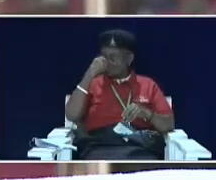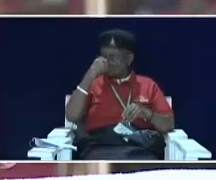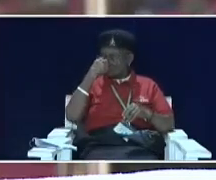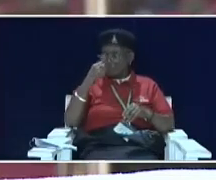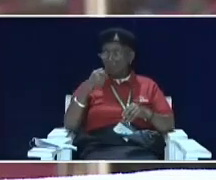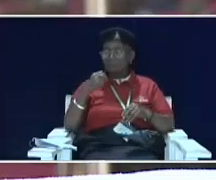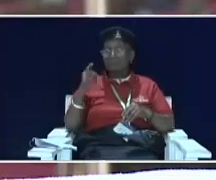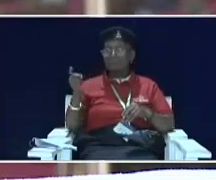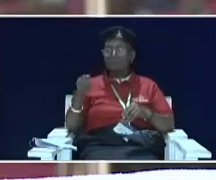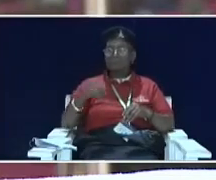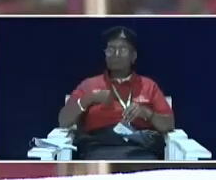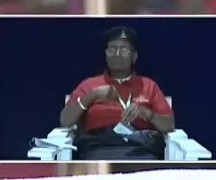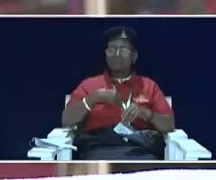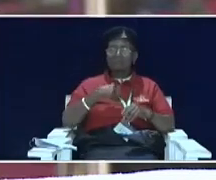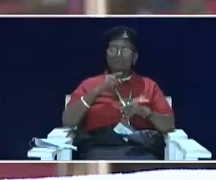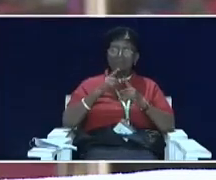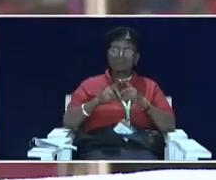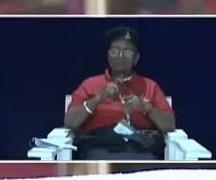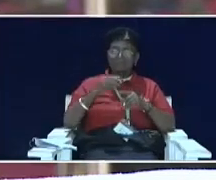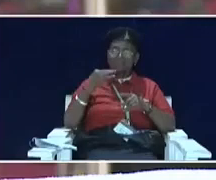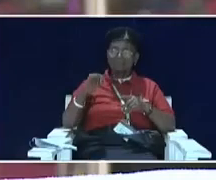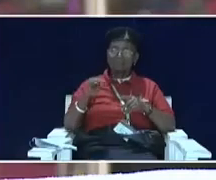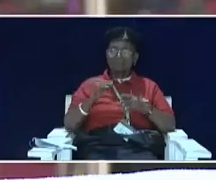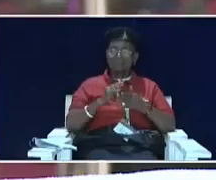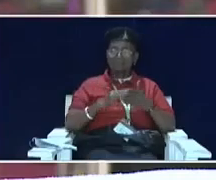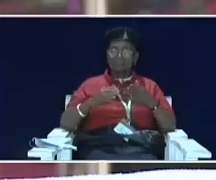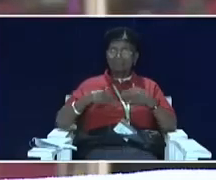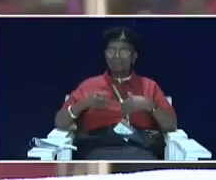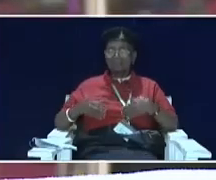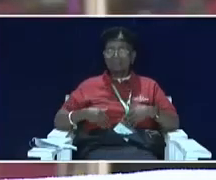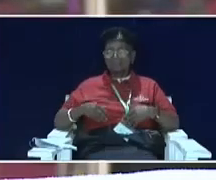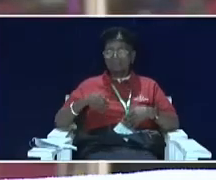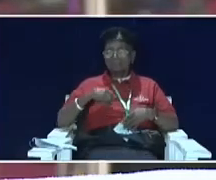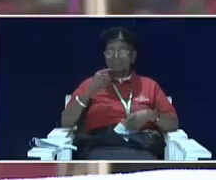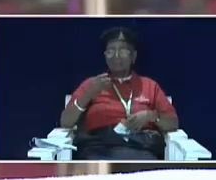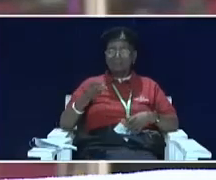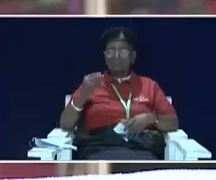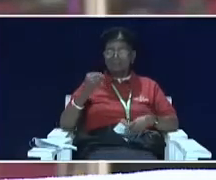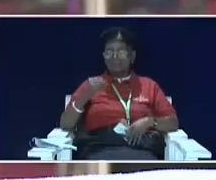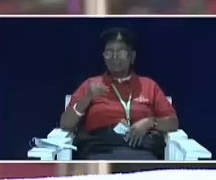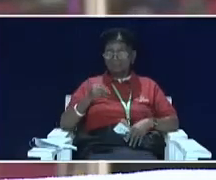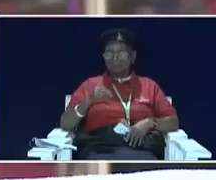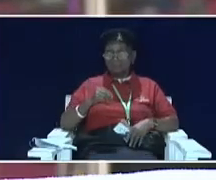If you are talking of somebody who is poor, Bartimaeus was poor.